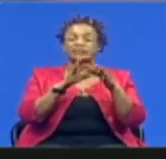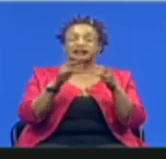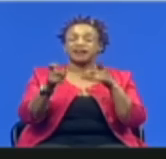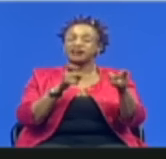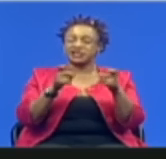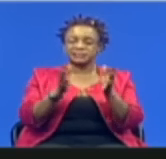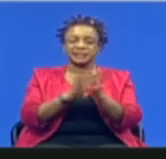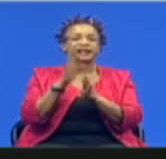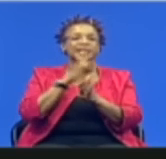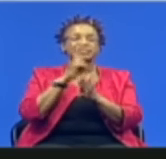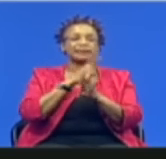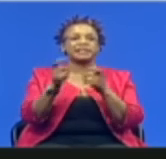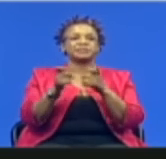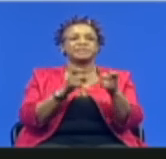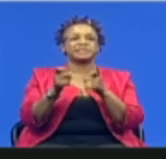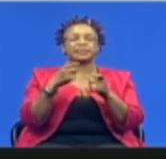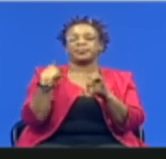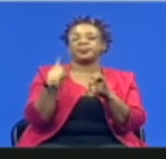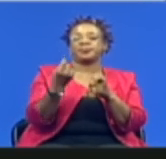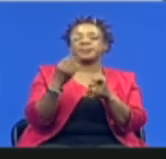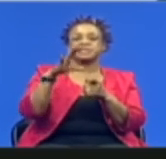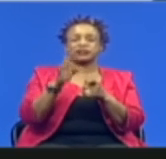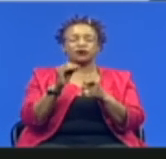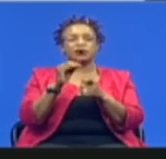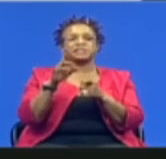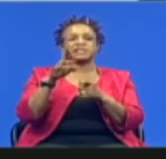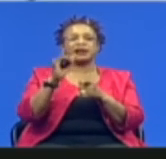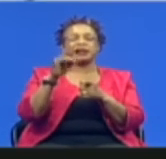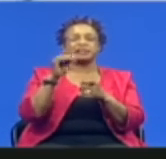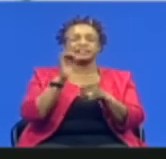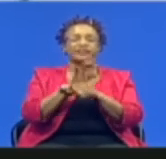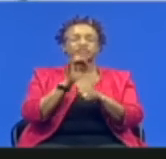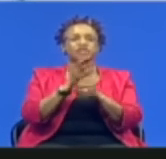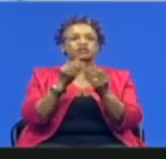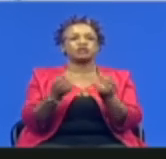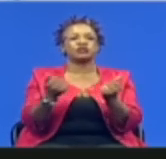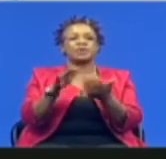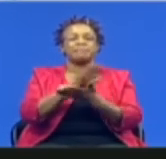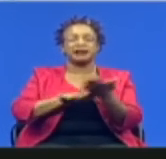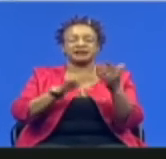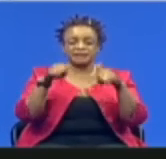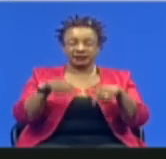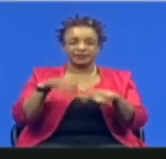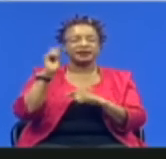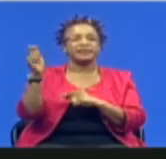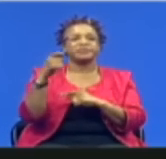management. Most recently, she was a CEO at Reliance Risk Advisory Solutions, based here in Kenya.